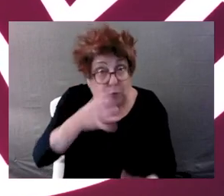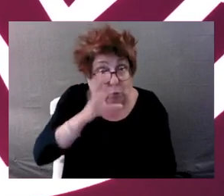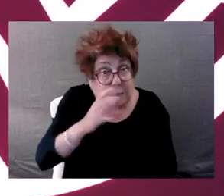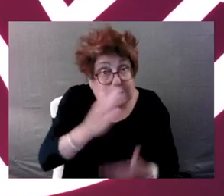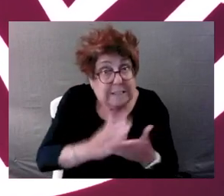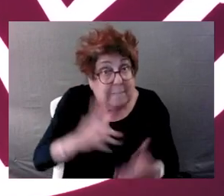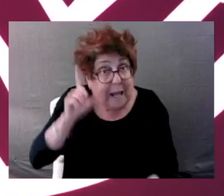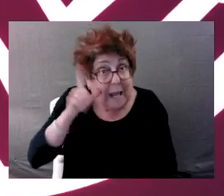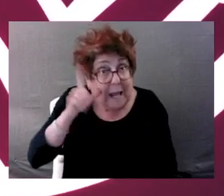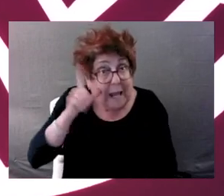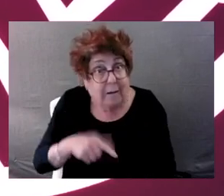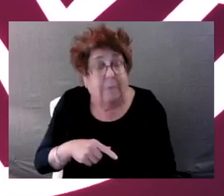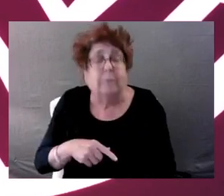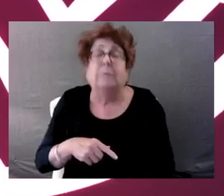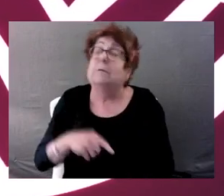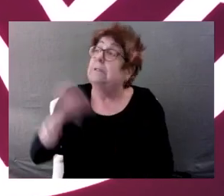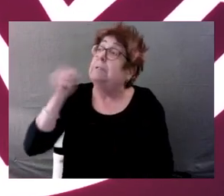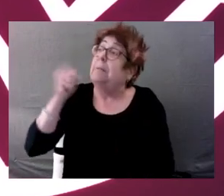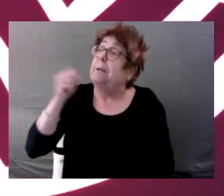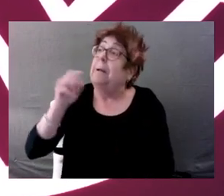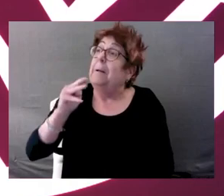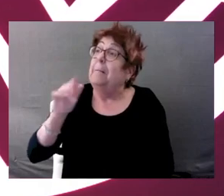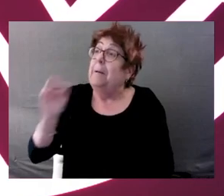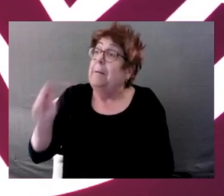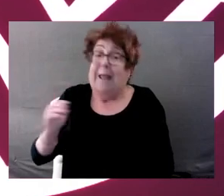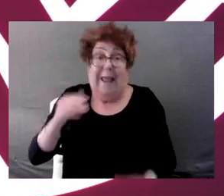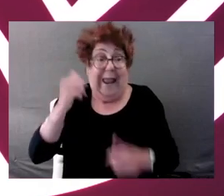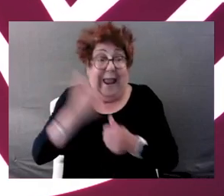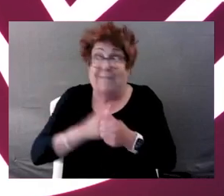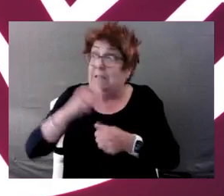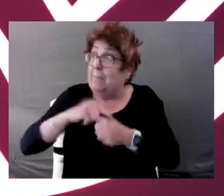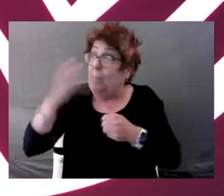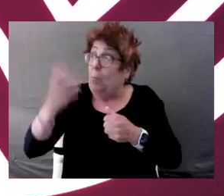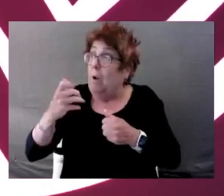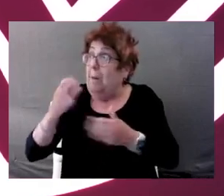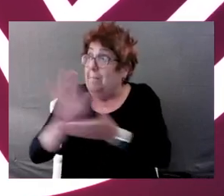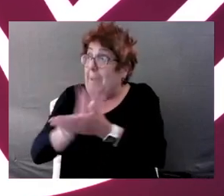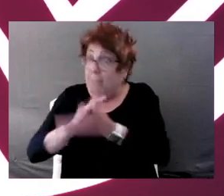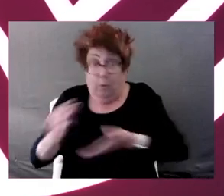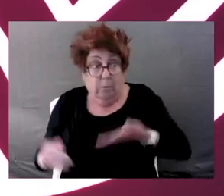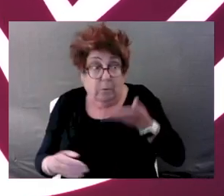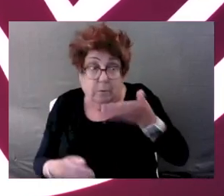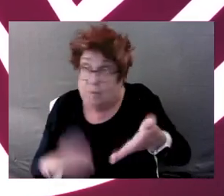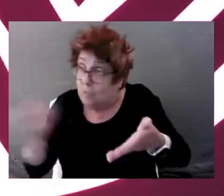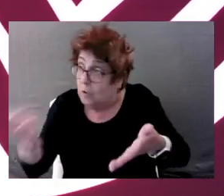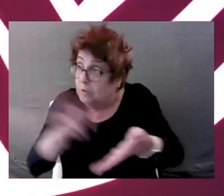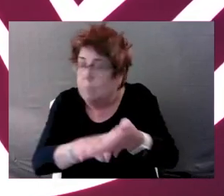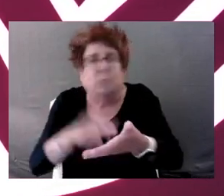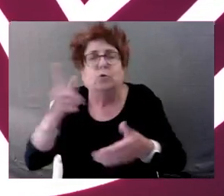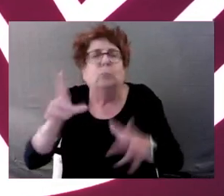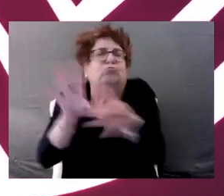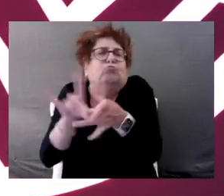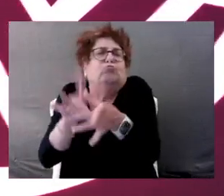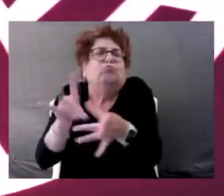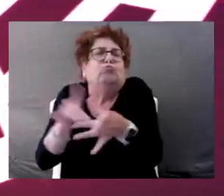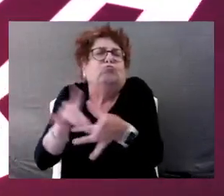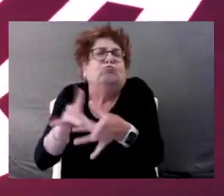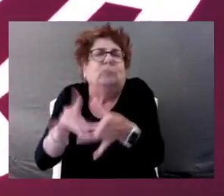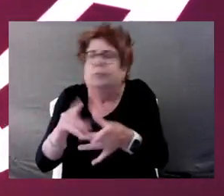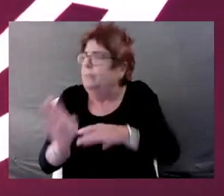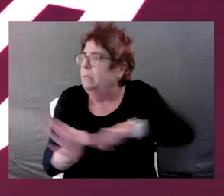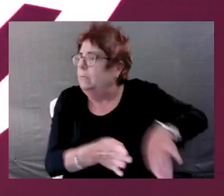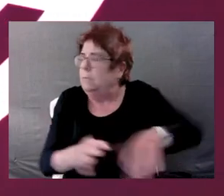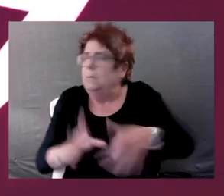Every time I would try to bring up this piece that I wanted her to sign, she would say something else. Oh, you had some lemonade? She would just talk over it. So